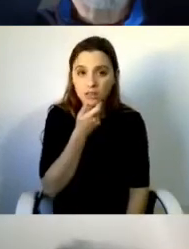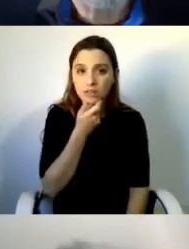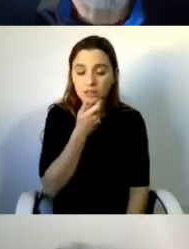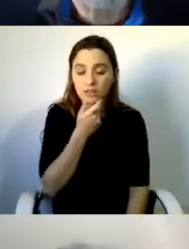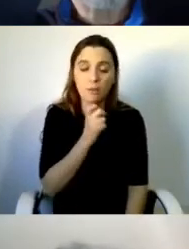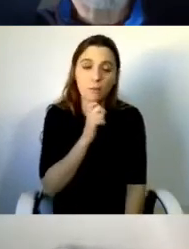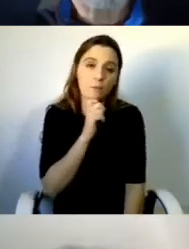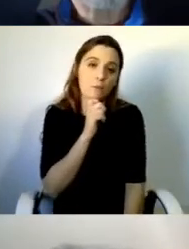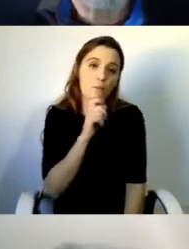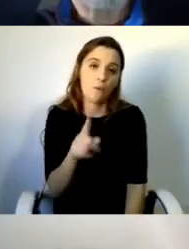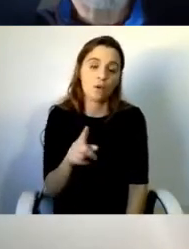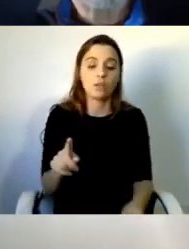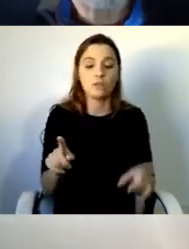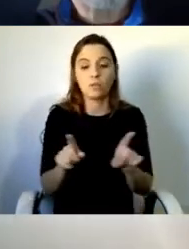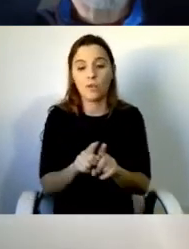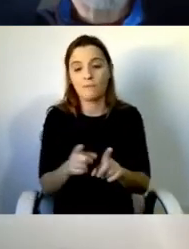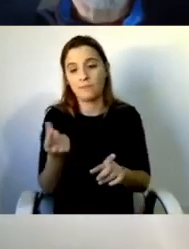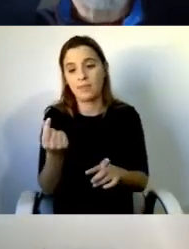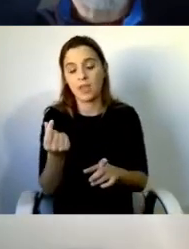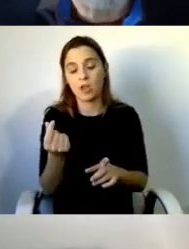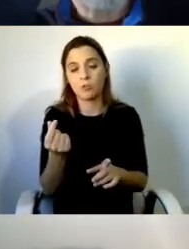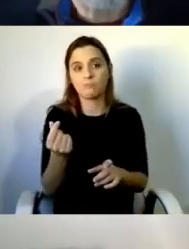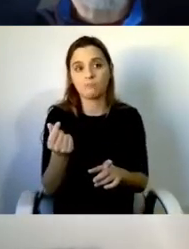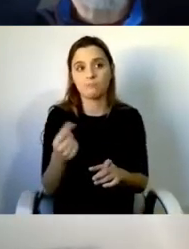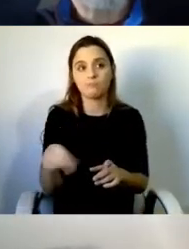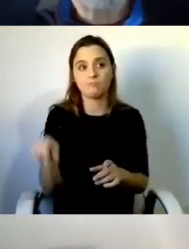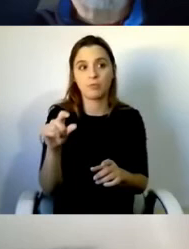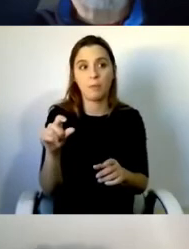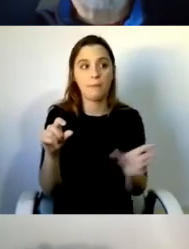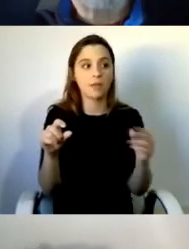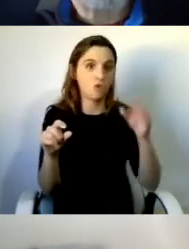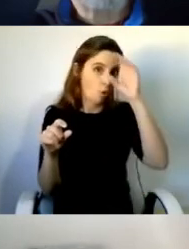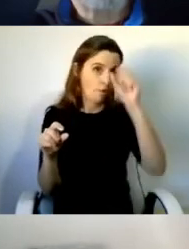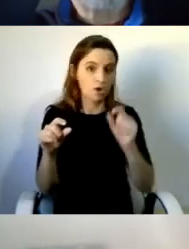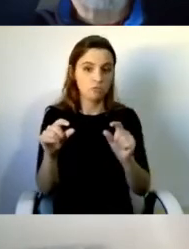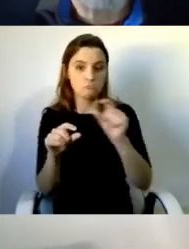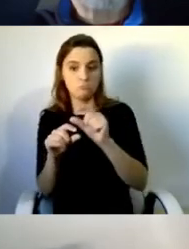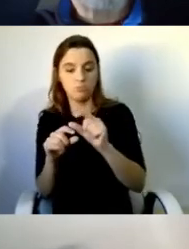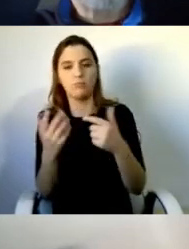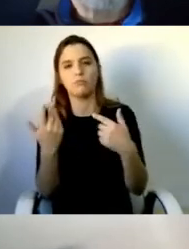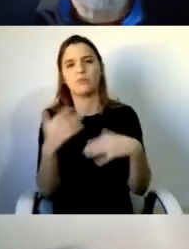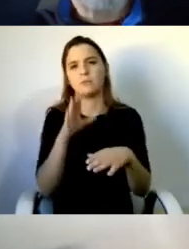government provides, for example, less than €3 per month, per hour,